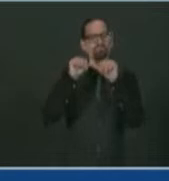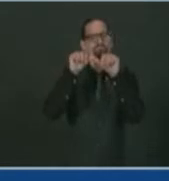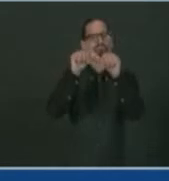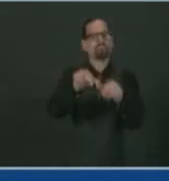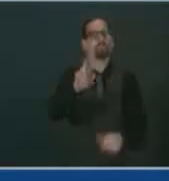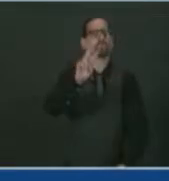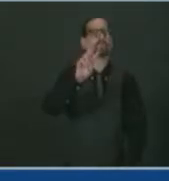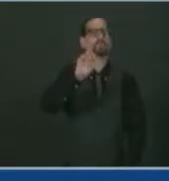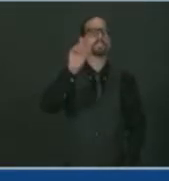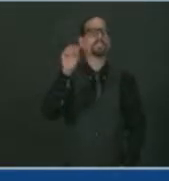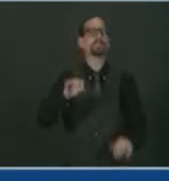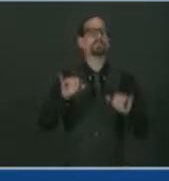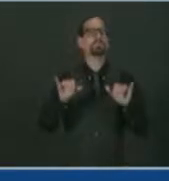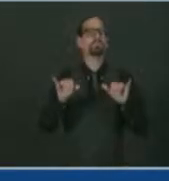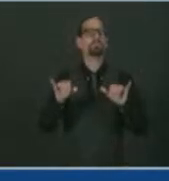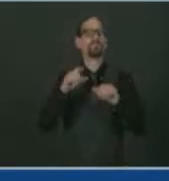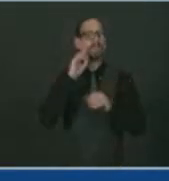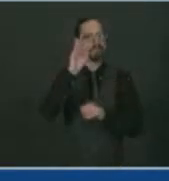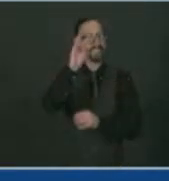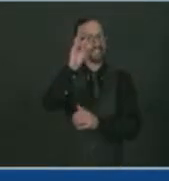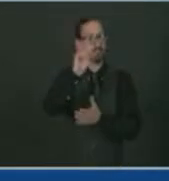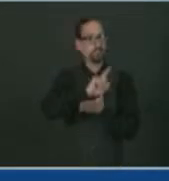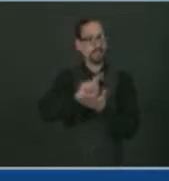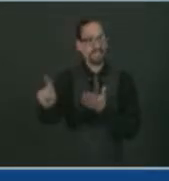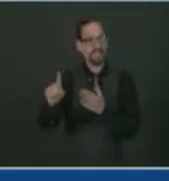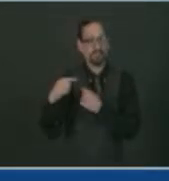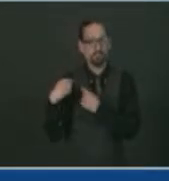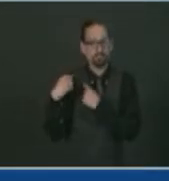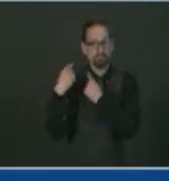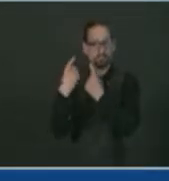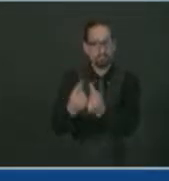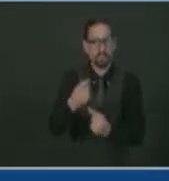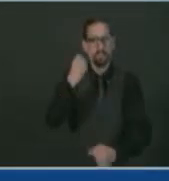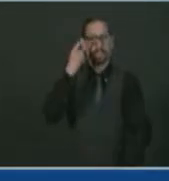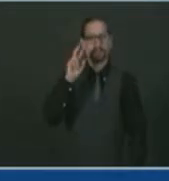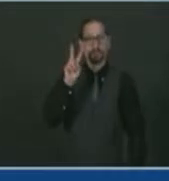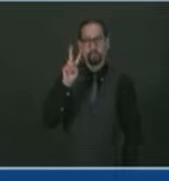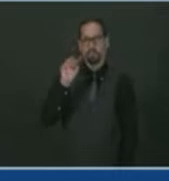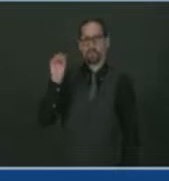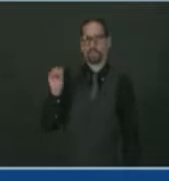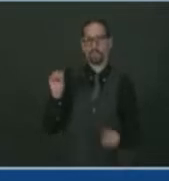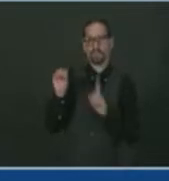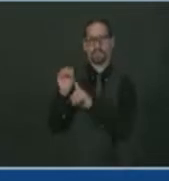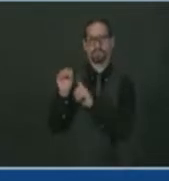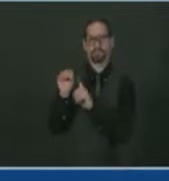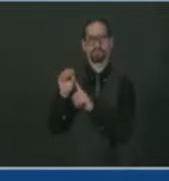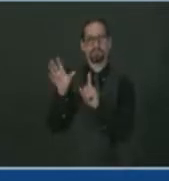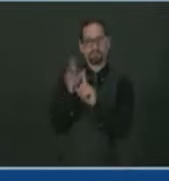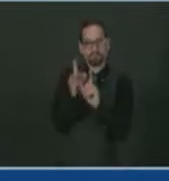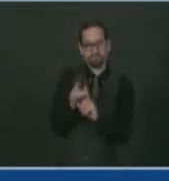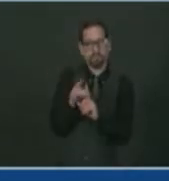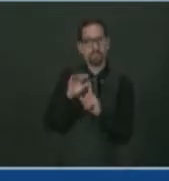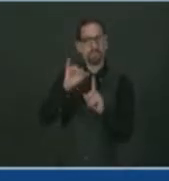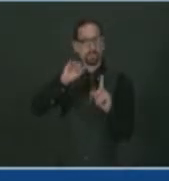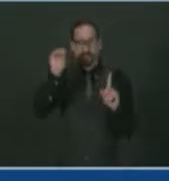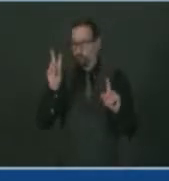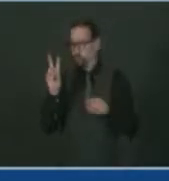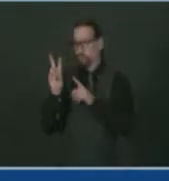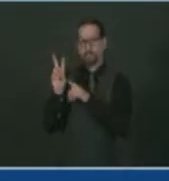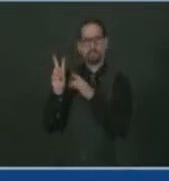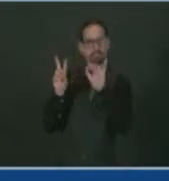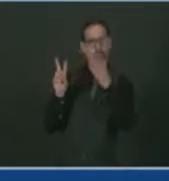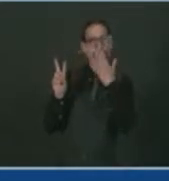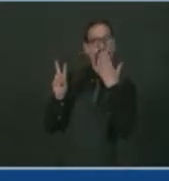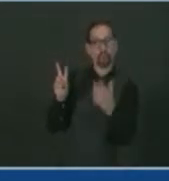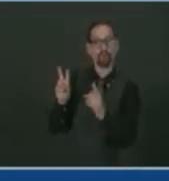positive. A 2% positivity number is good. It's less than half the 5%